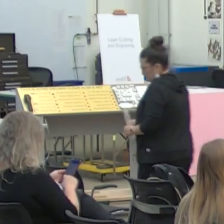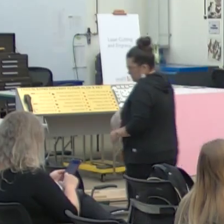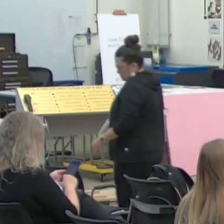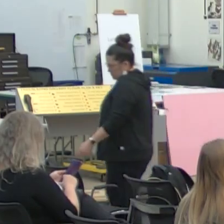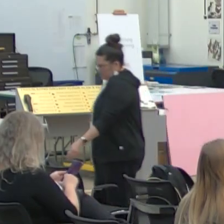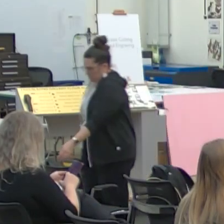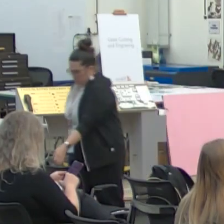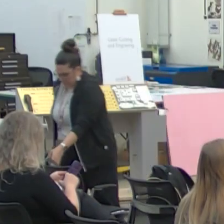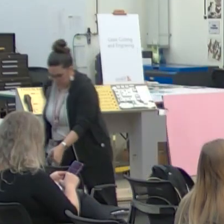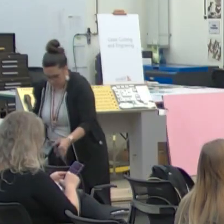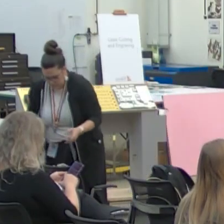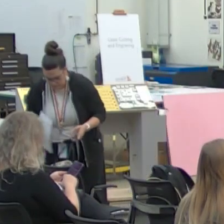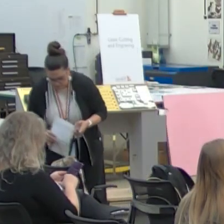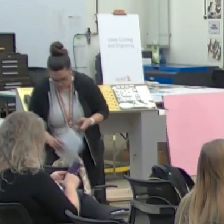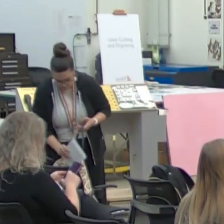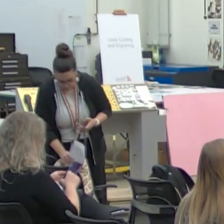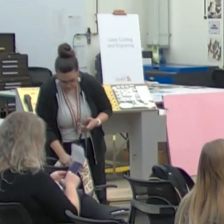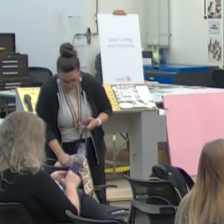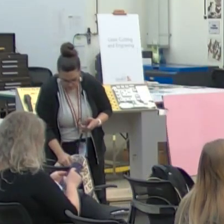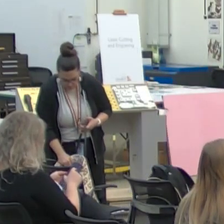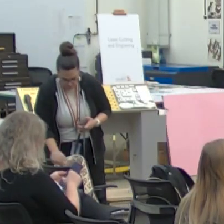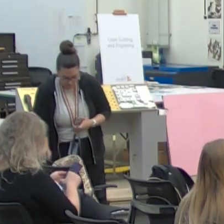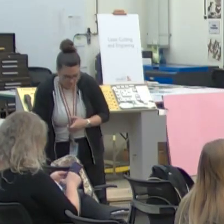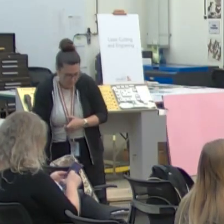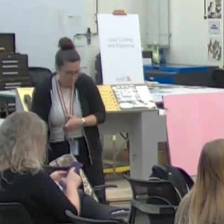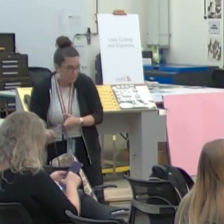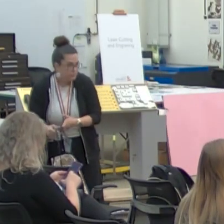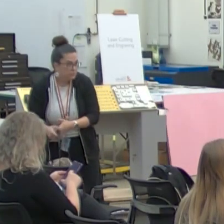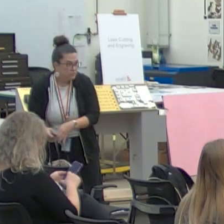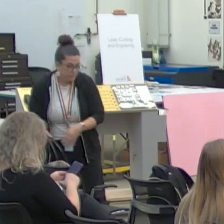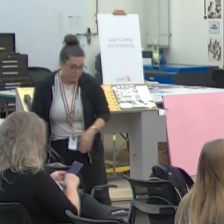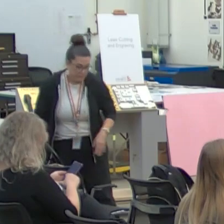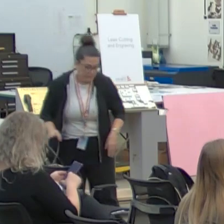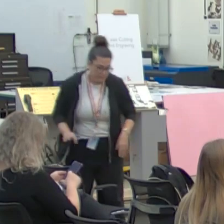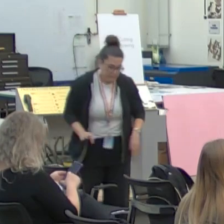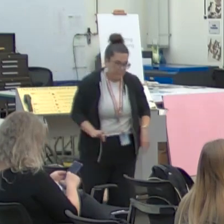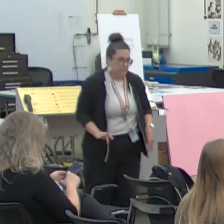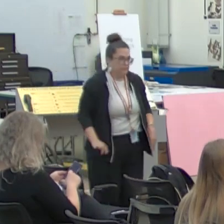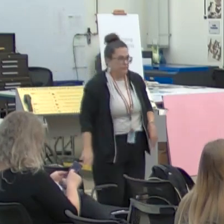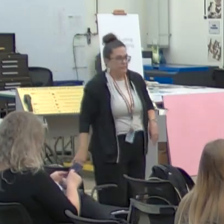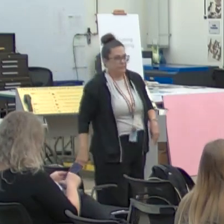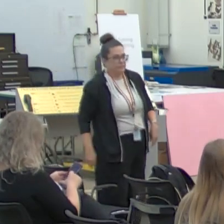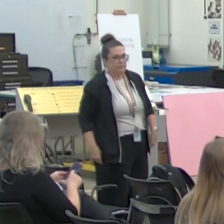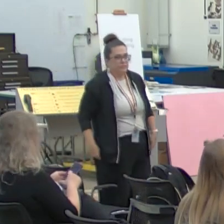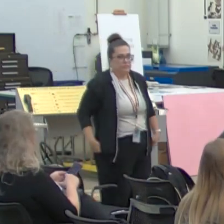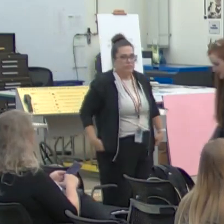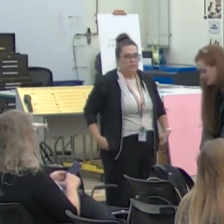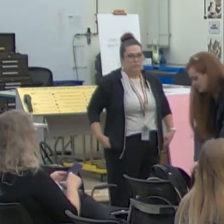Oh, yeah, there's nobody available.